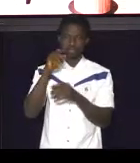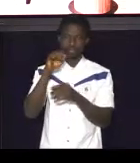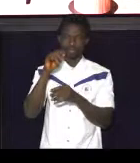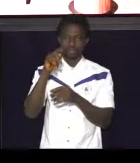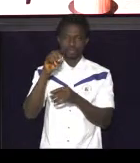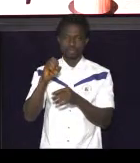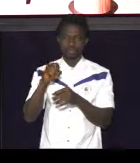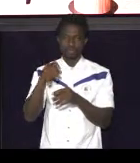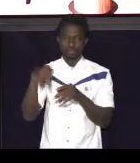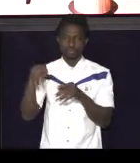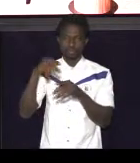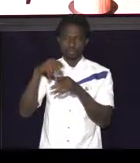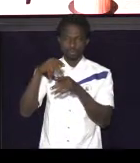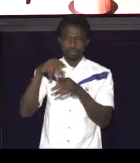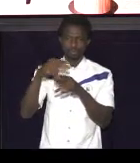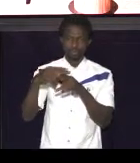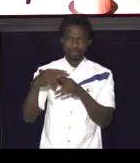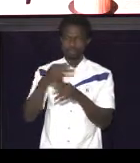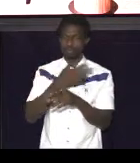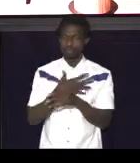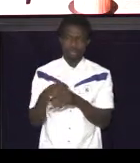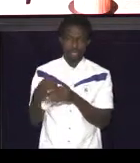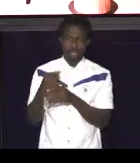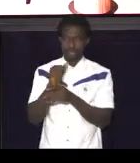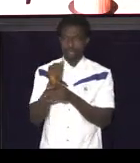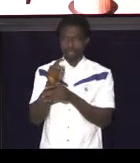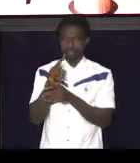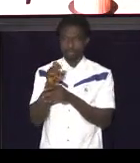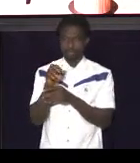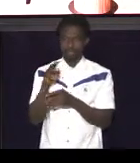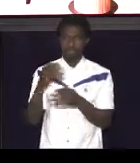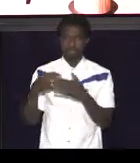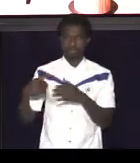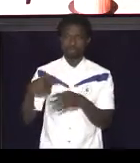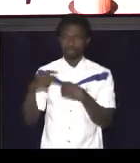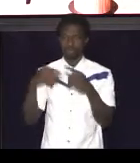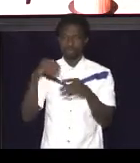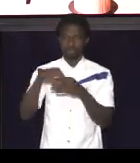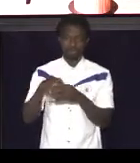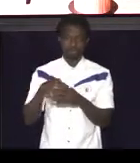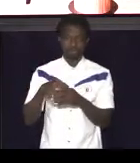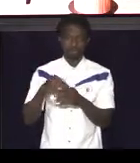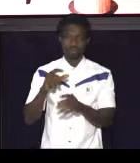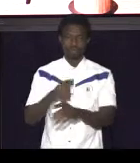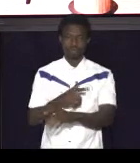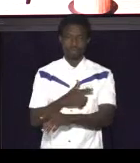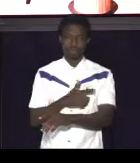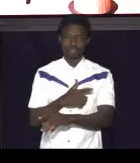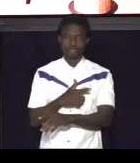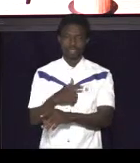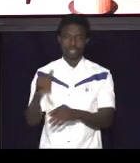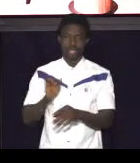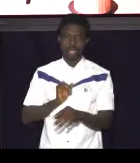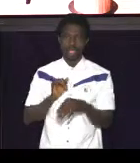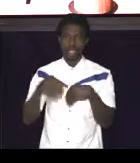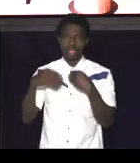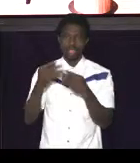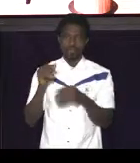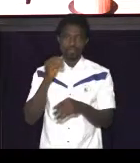and adverbs. Before we go into the lesson proper, I gave you an assignment. Did you do